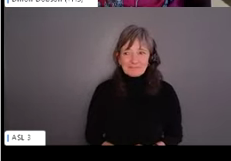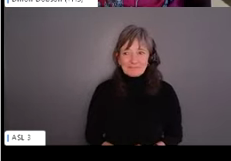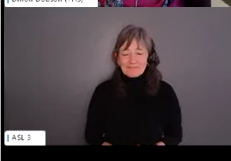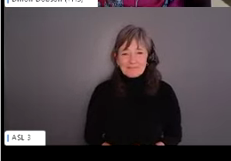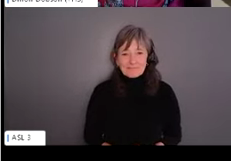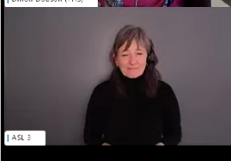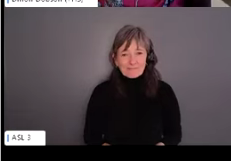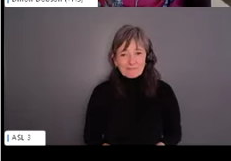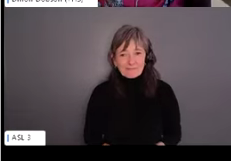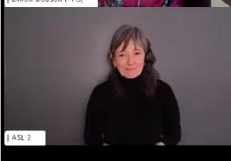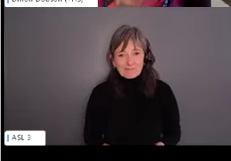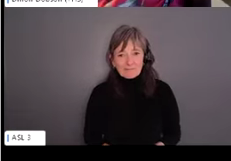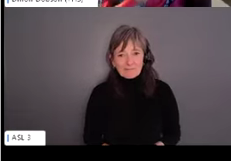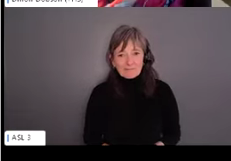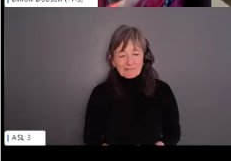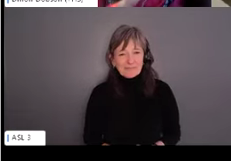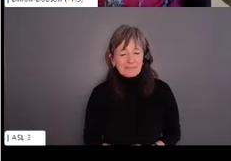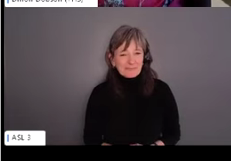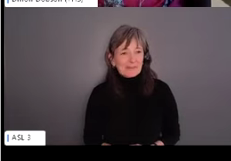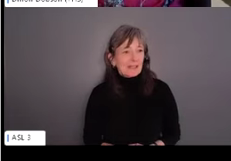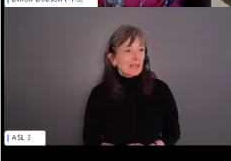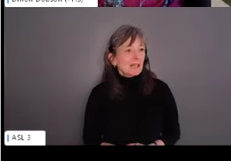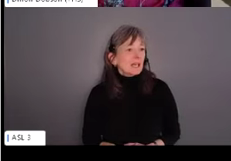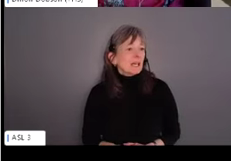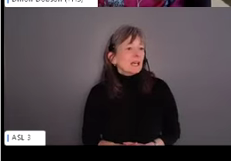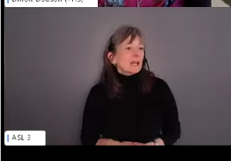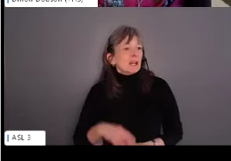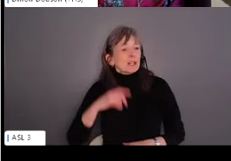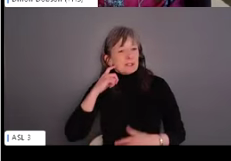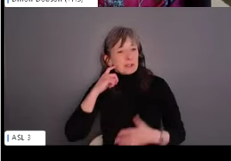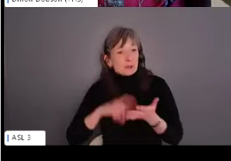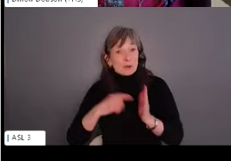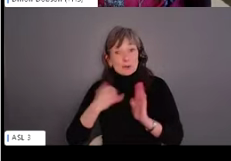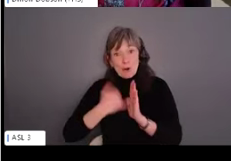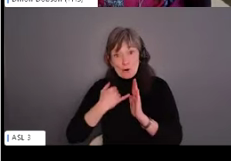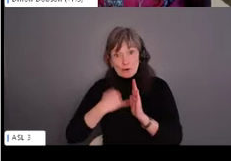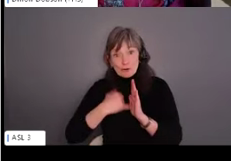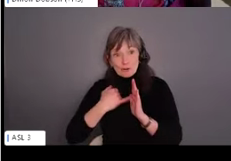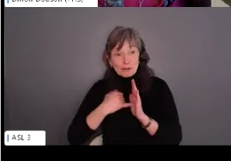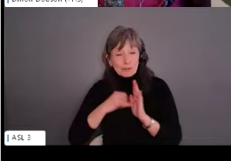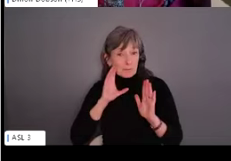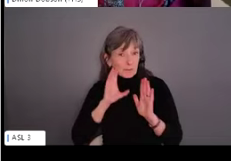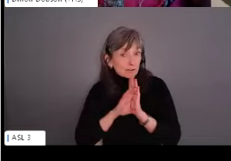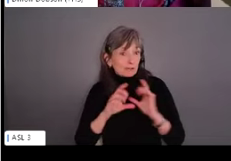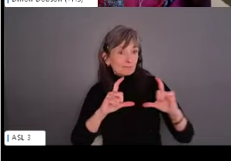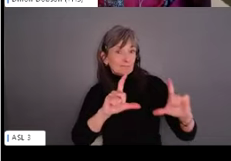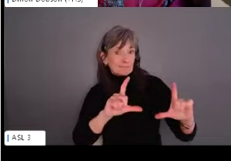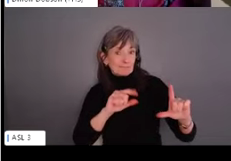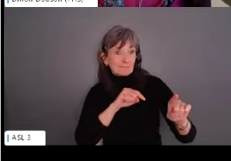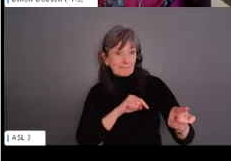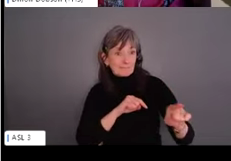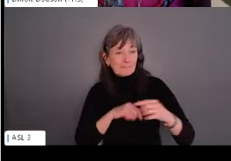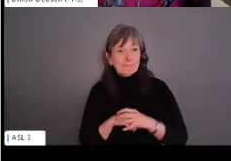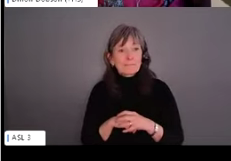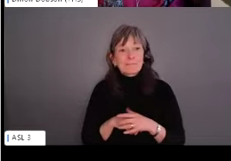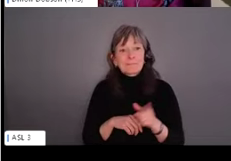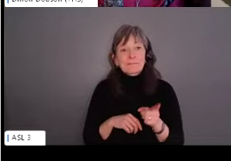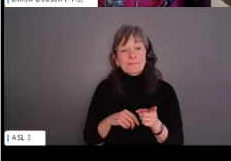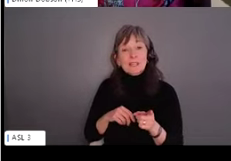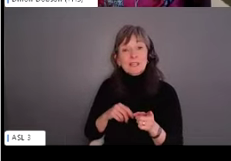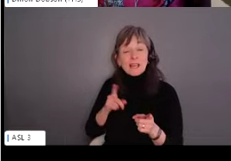Um, Yes, you'll see the artwork that is on the screen. And this was